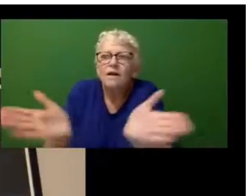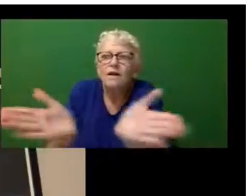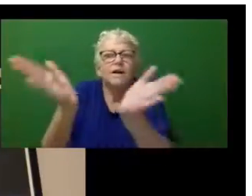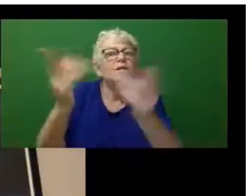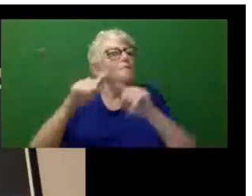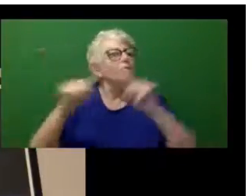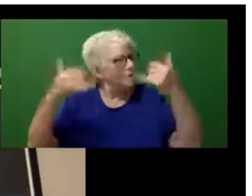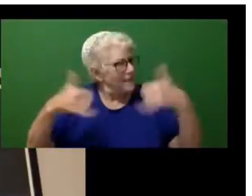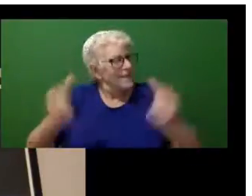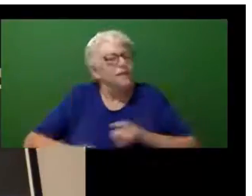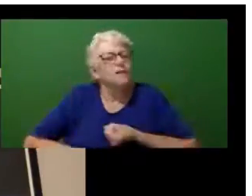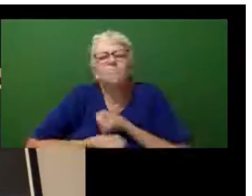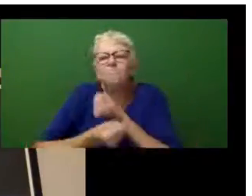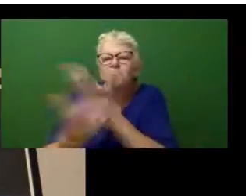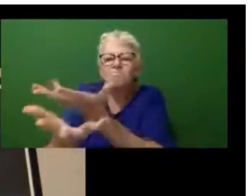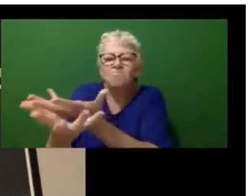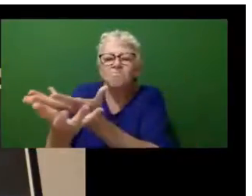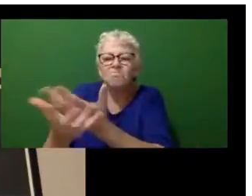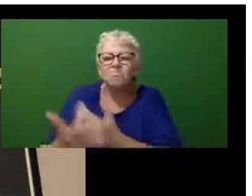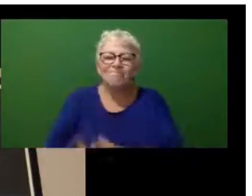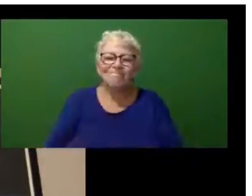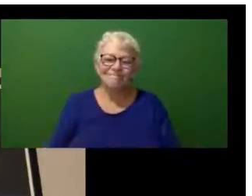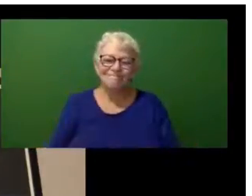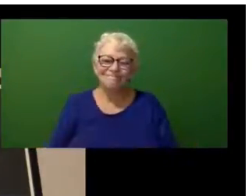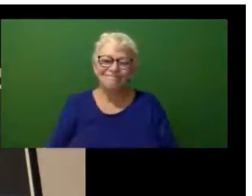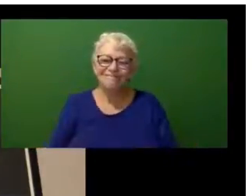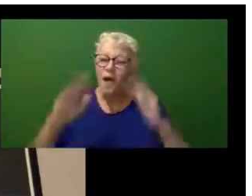provoke, we tell them anyway.